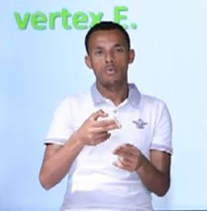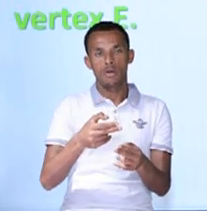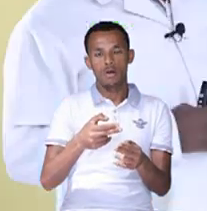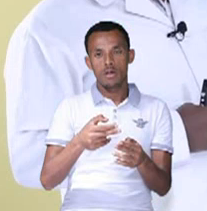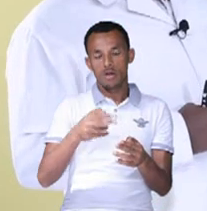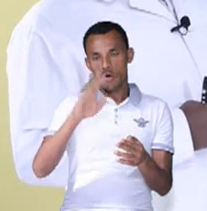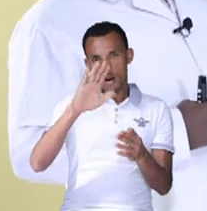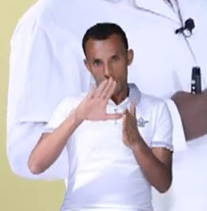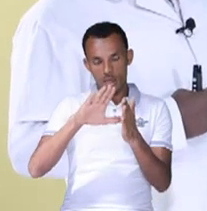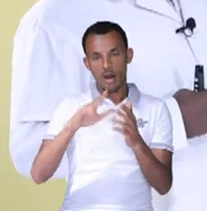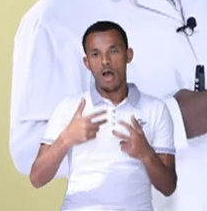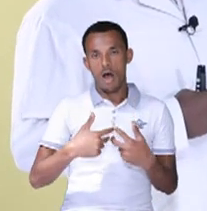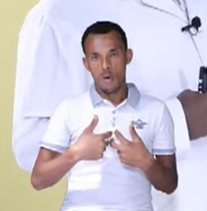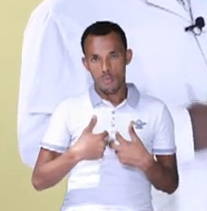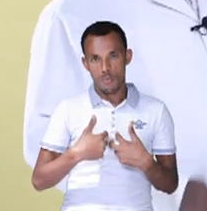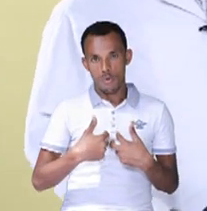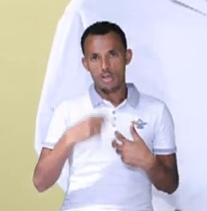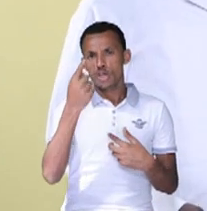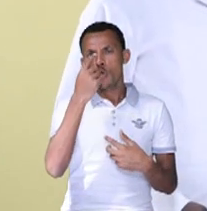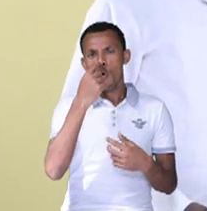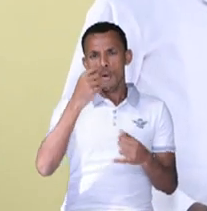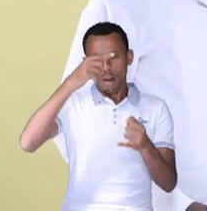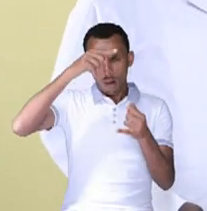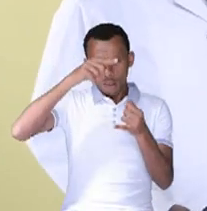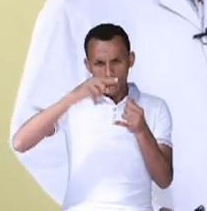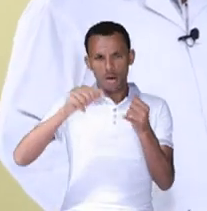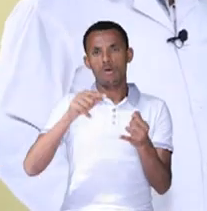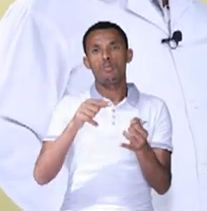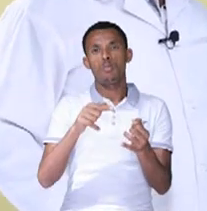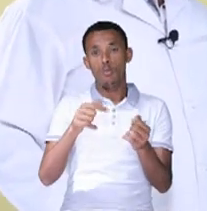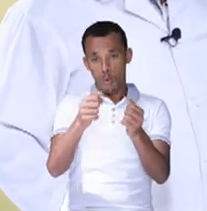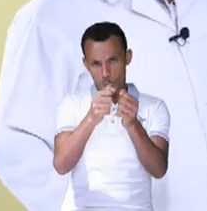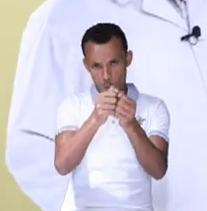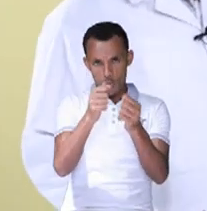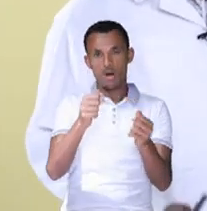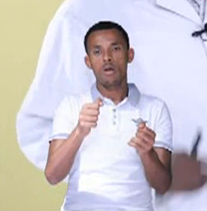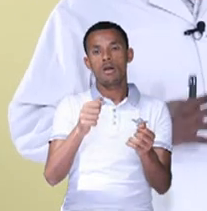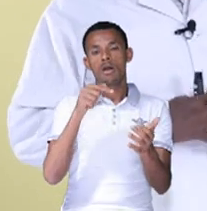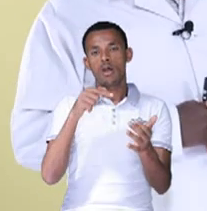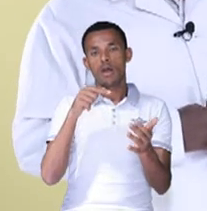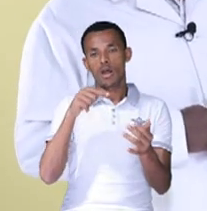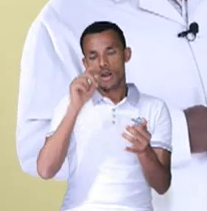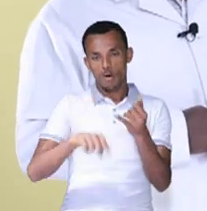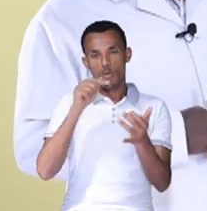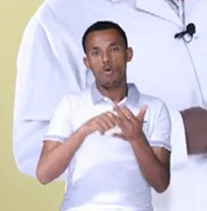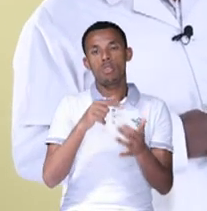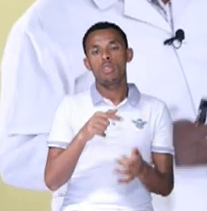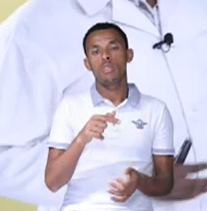of a quadrilateral have the common endpoint, the common endpoint of the